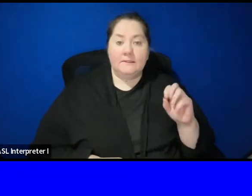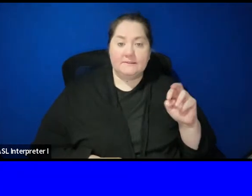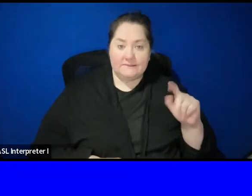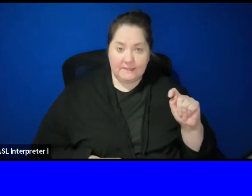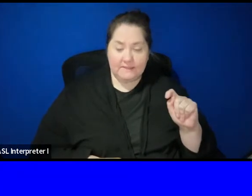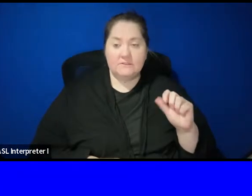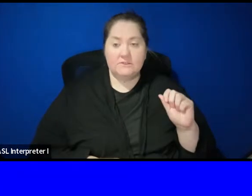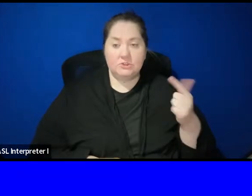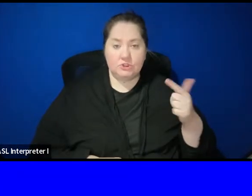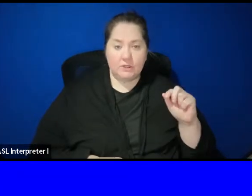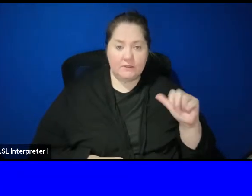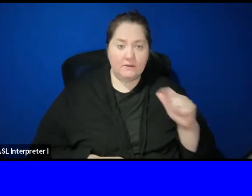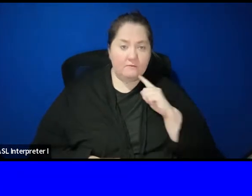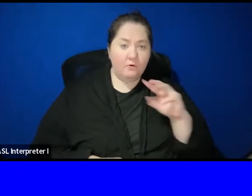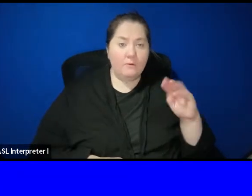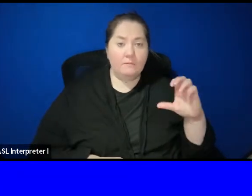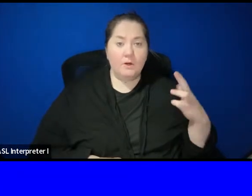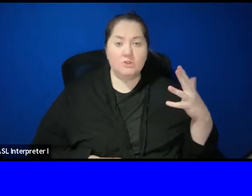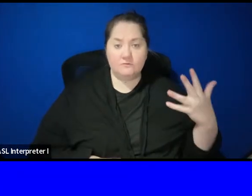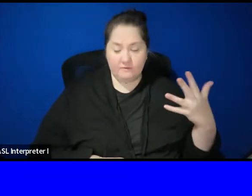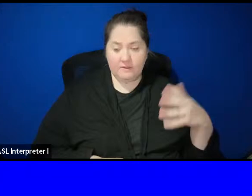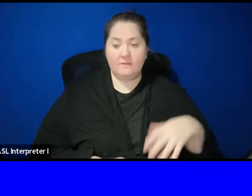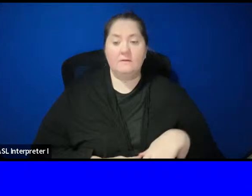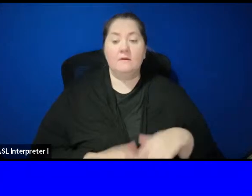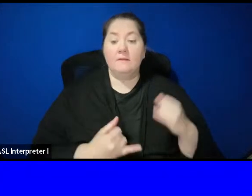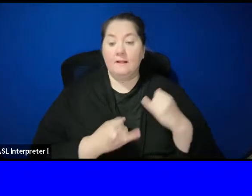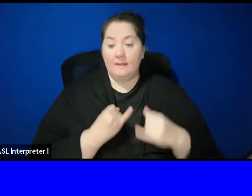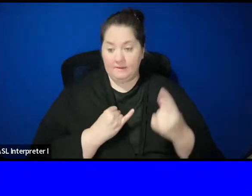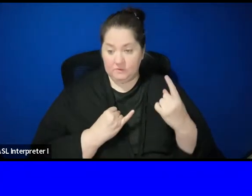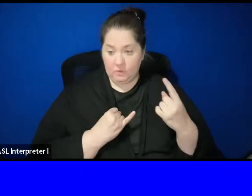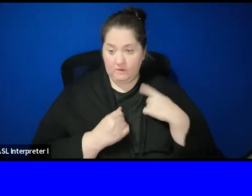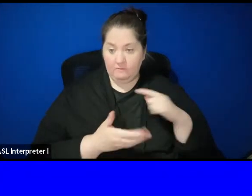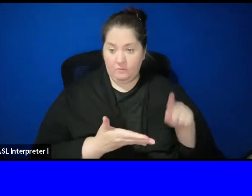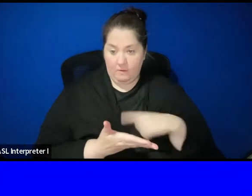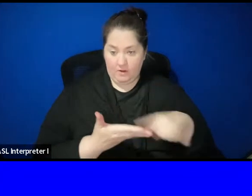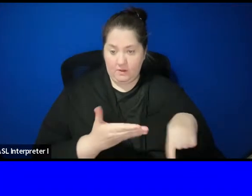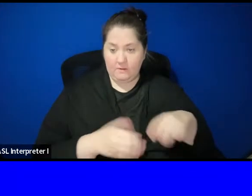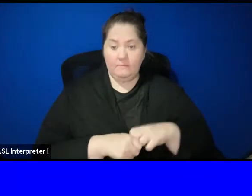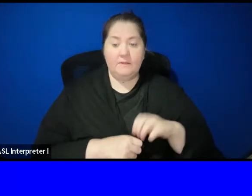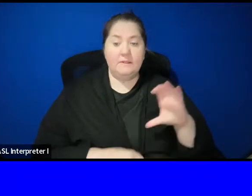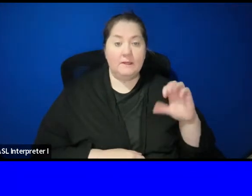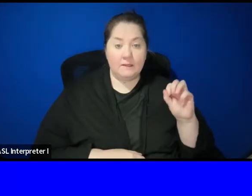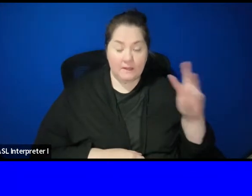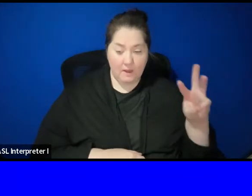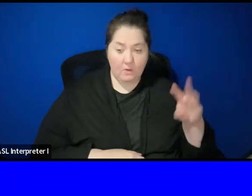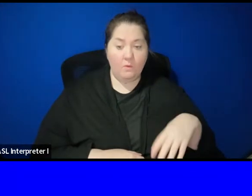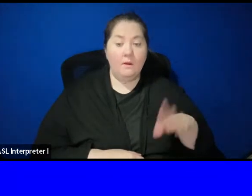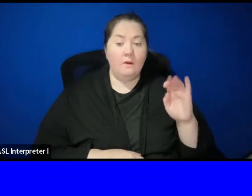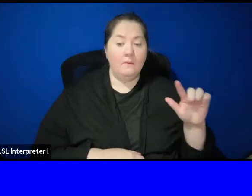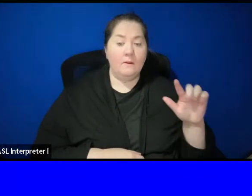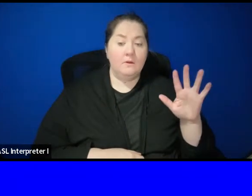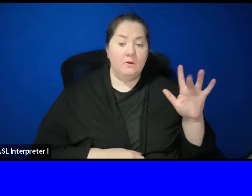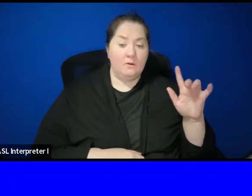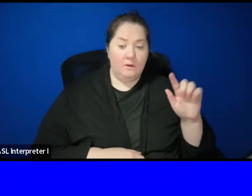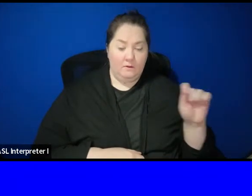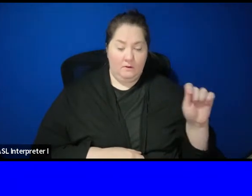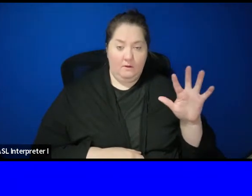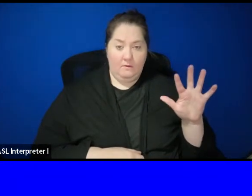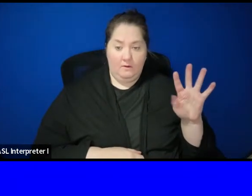5th legislative meeting. The last measure for markup in the Committee of the Whole is Bill